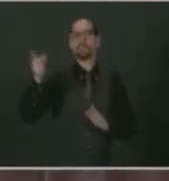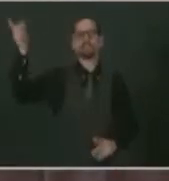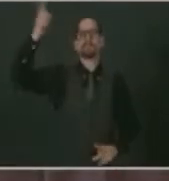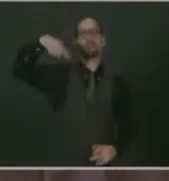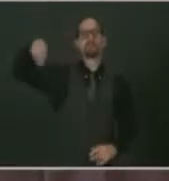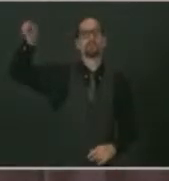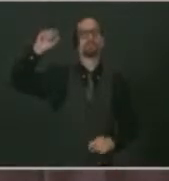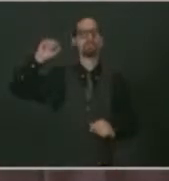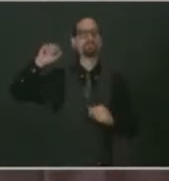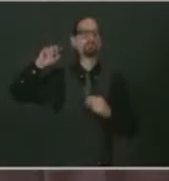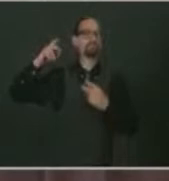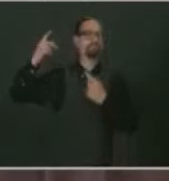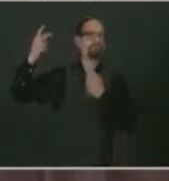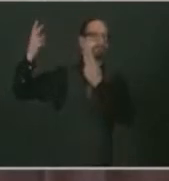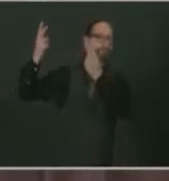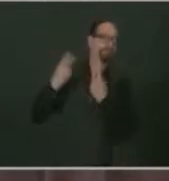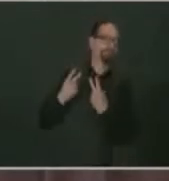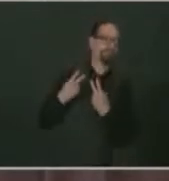No target date, but